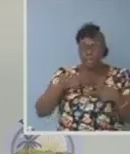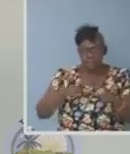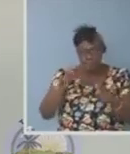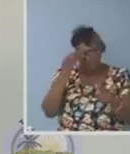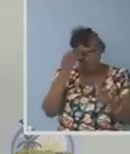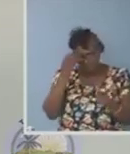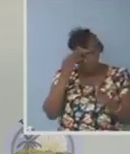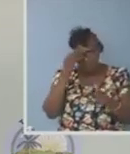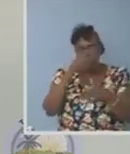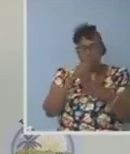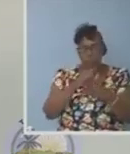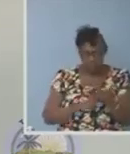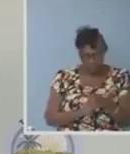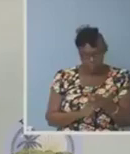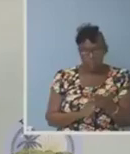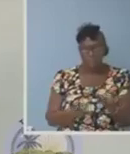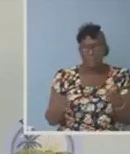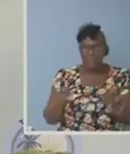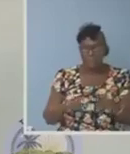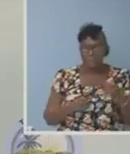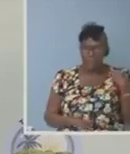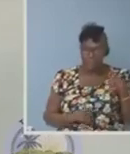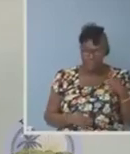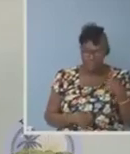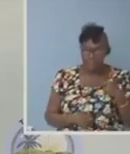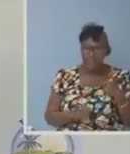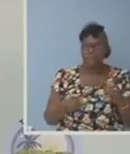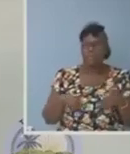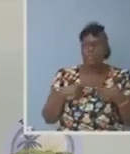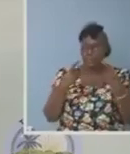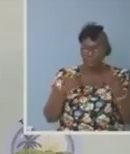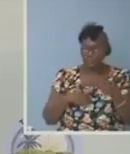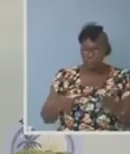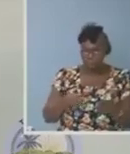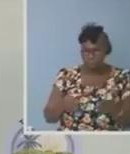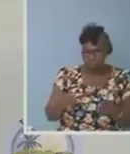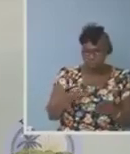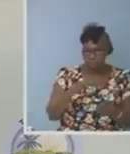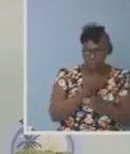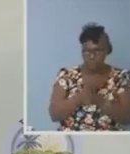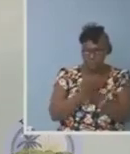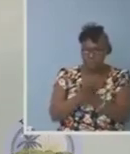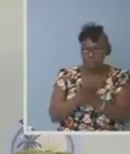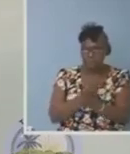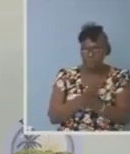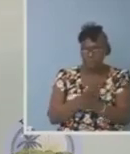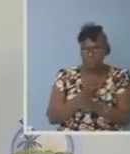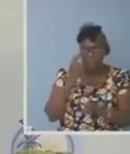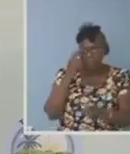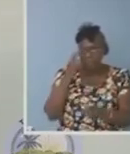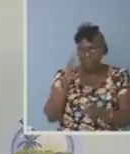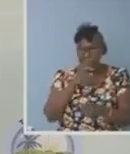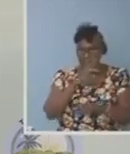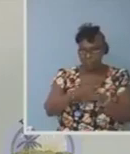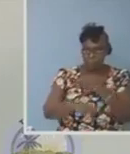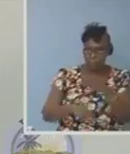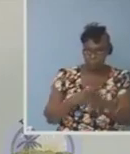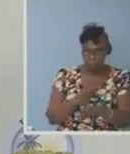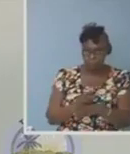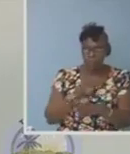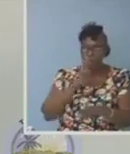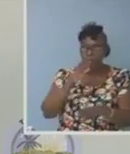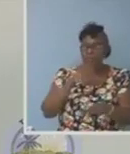and facilitate a smooth transition. The second part of it is that the eyes of the world from a tourism perspective are on